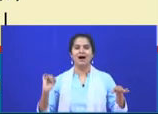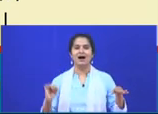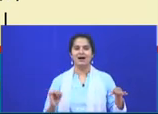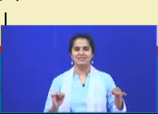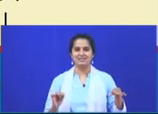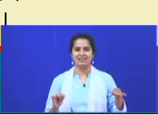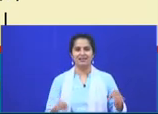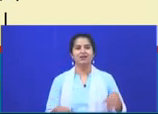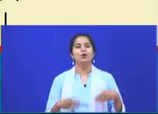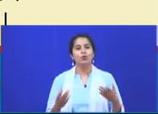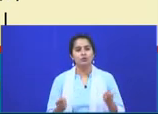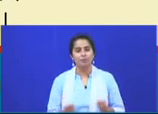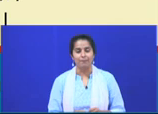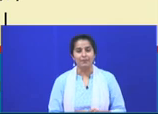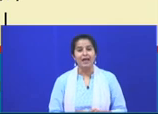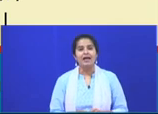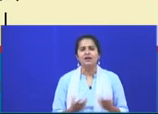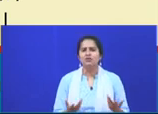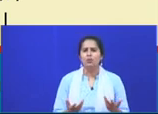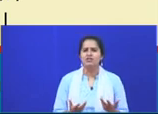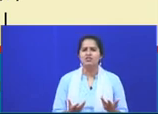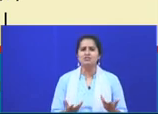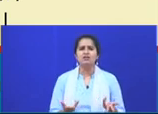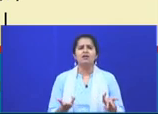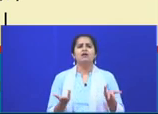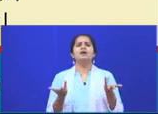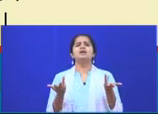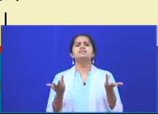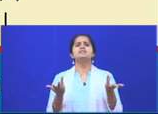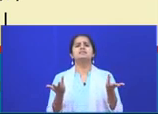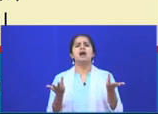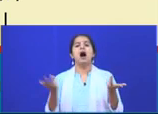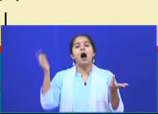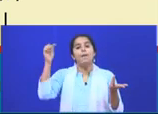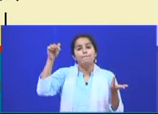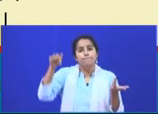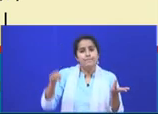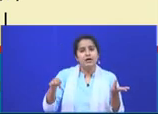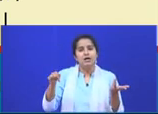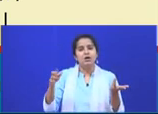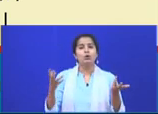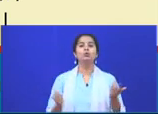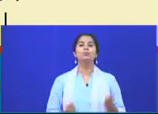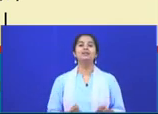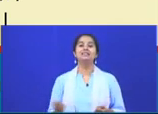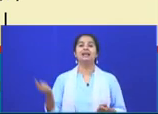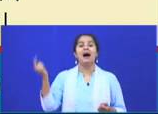utpitikayam asti. Uttamam. Now the question is kasyam